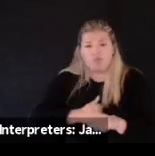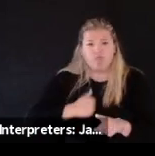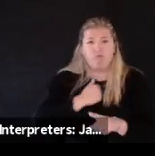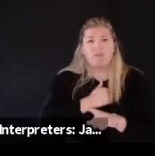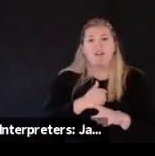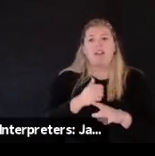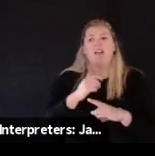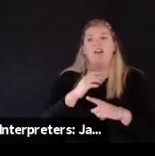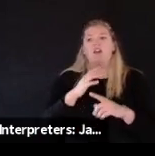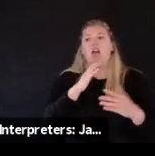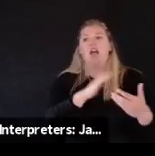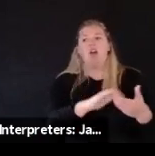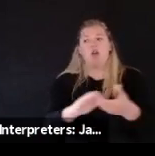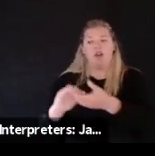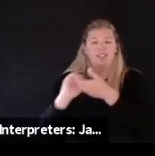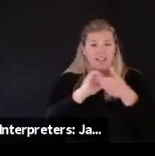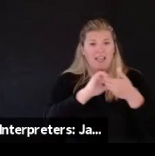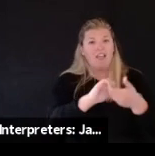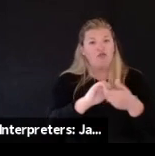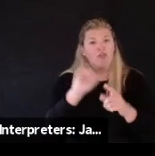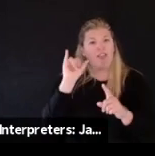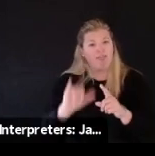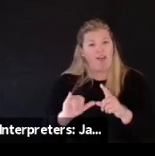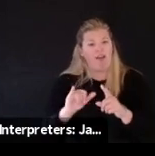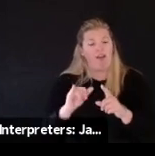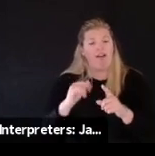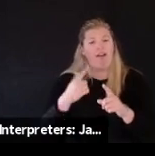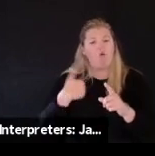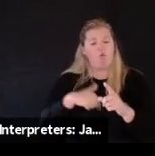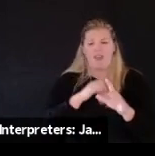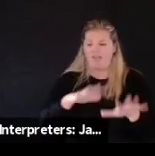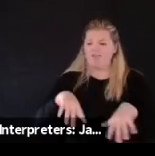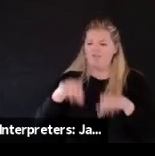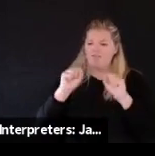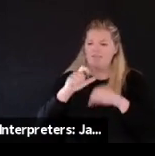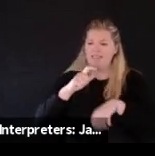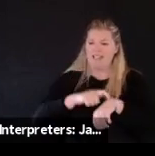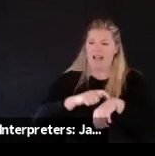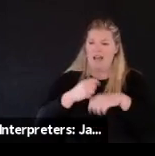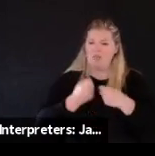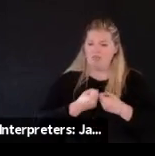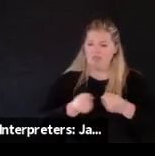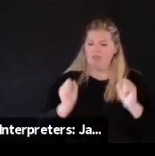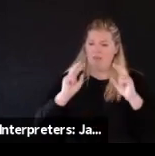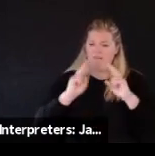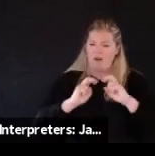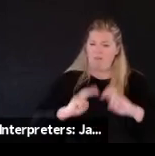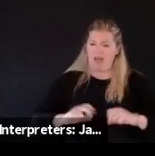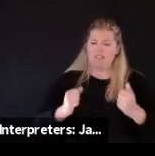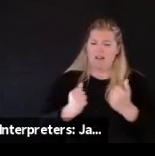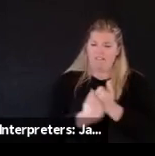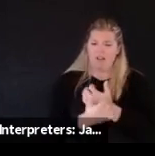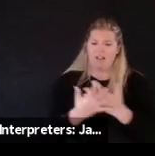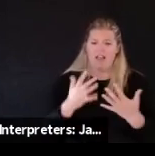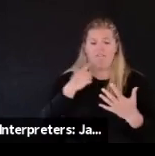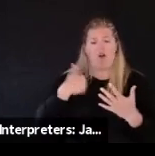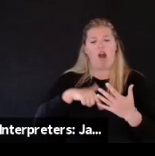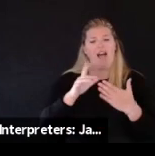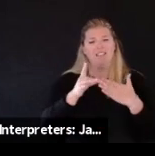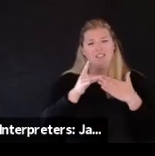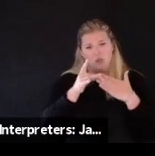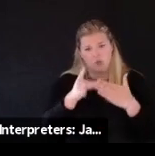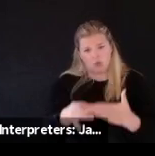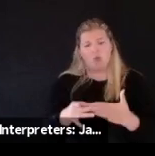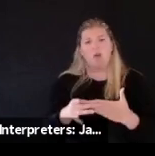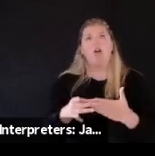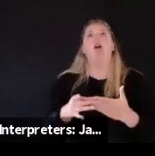make space to unpack the hard things that will lead us to be able to have the type of community and society where